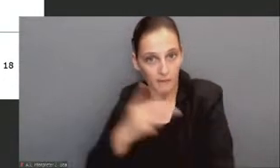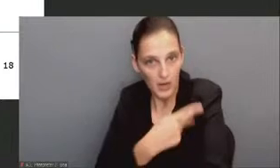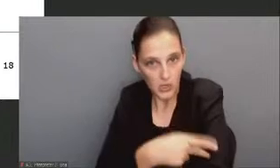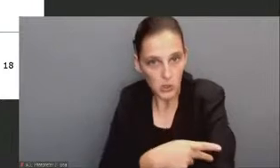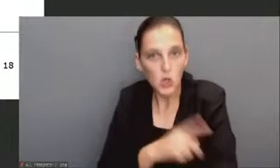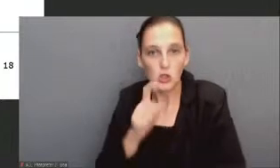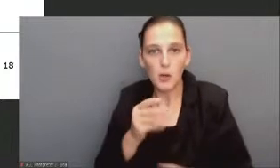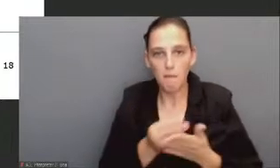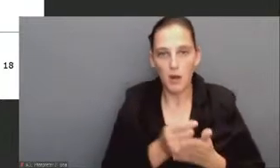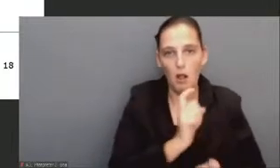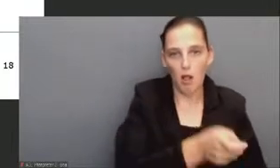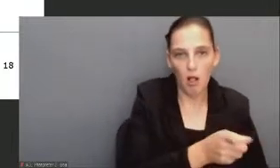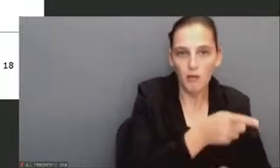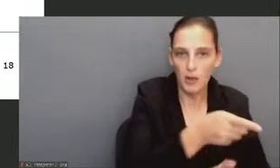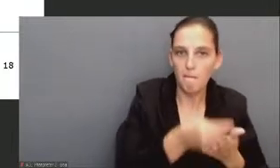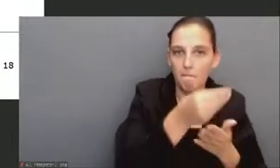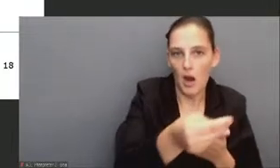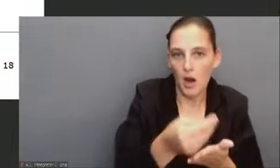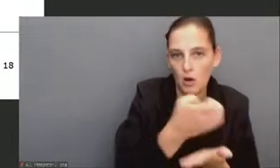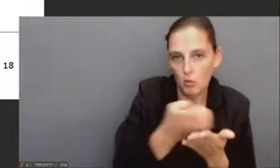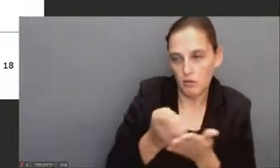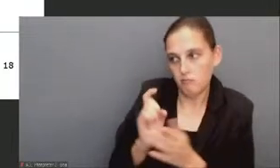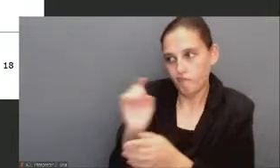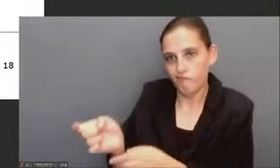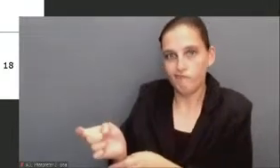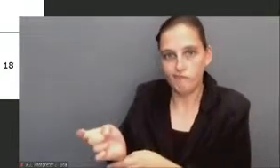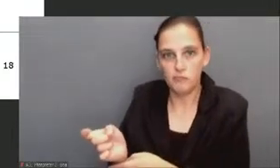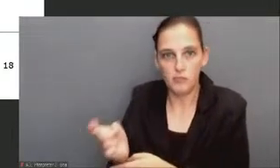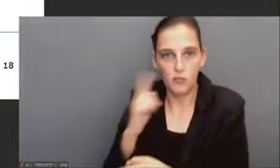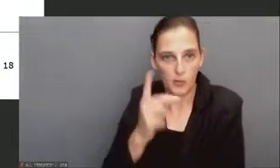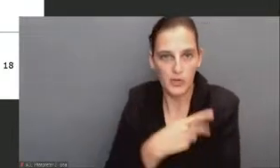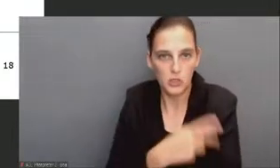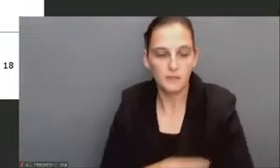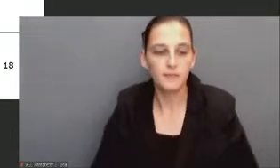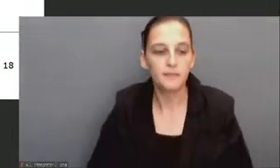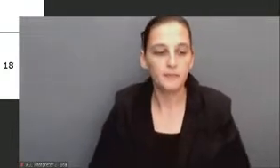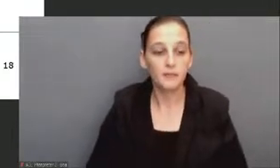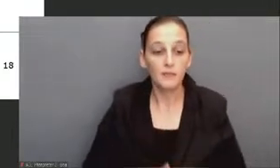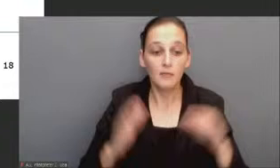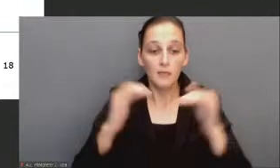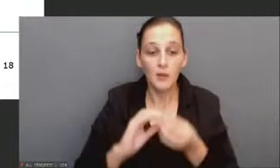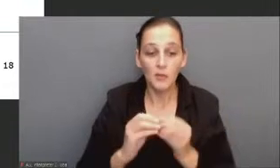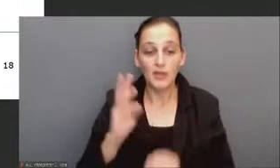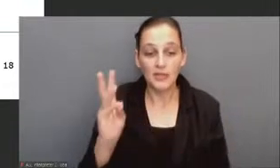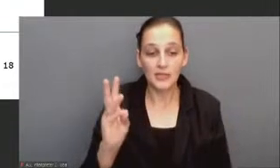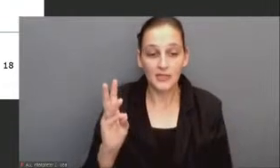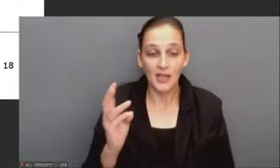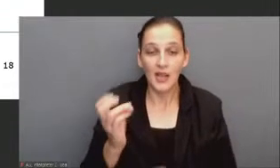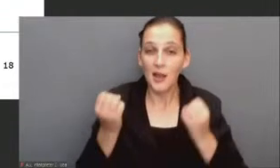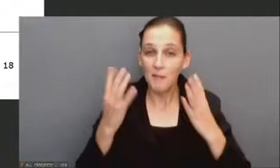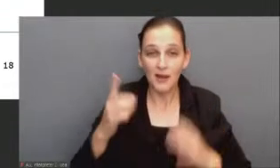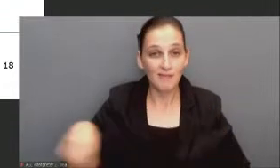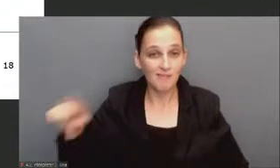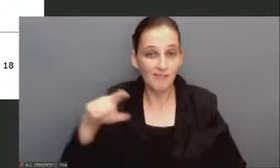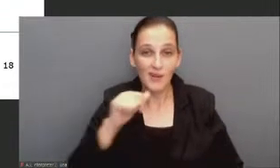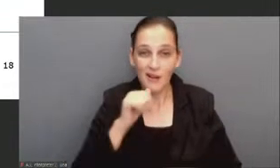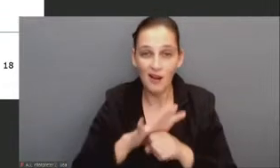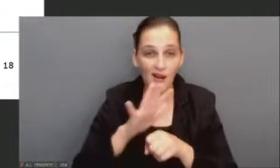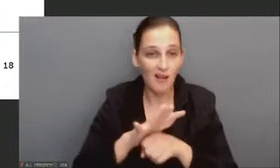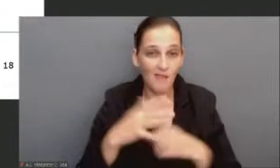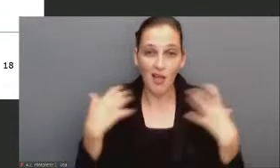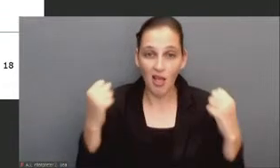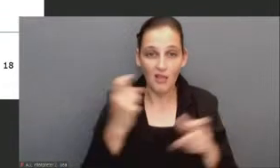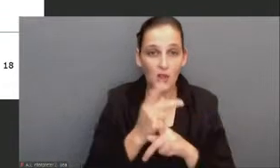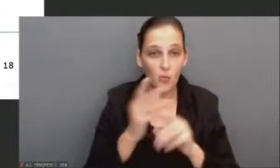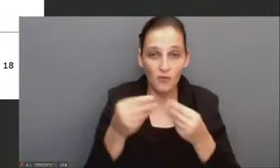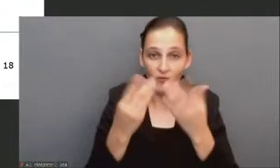two recommendations, there's a general theme that many people have suffered from limited access to healthcare providers. There needs to be